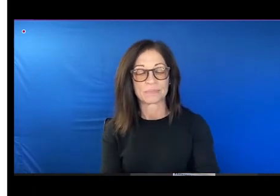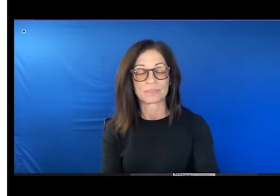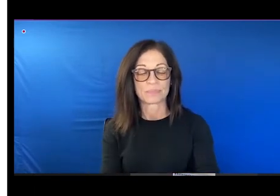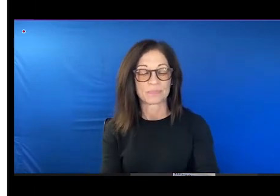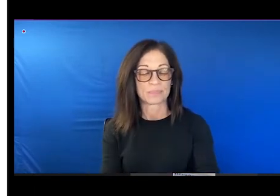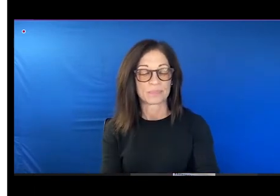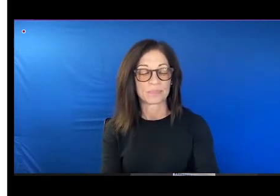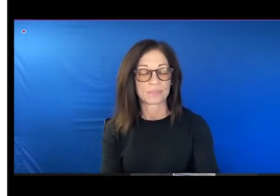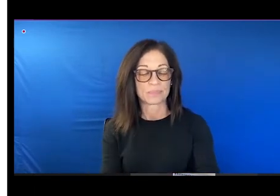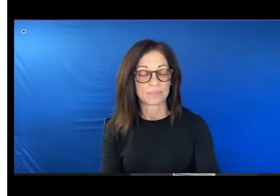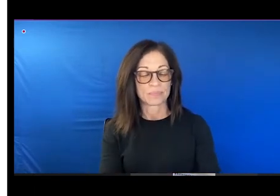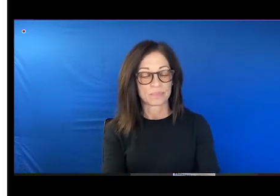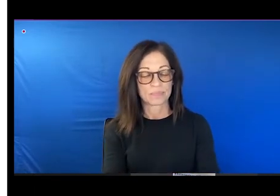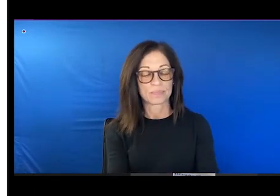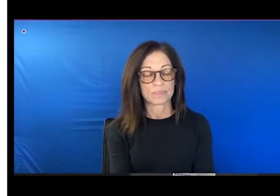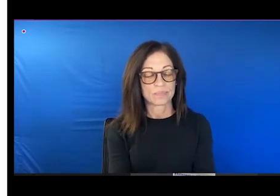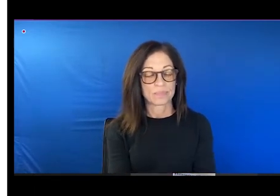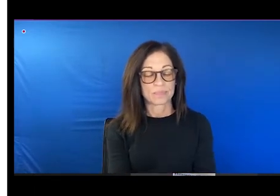please.